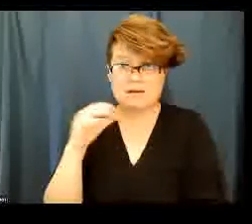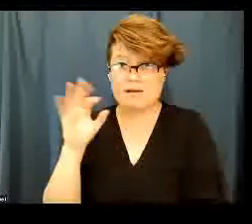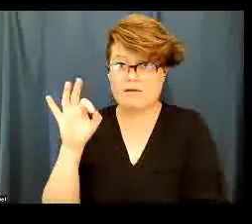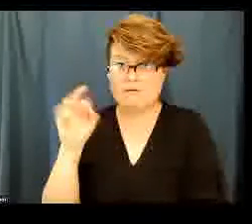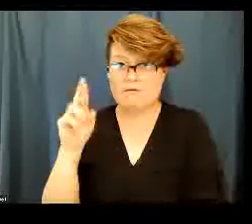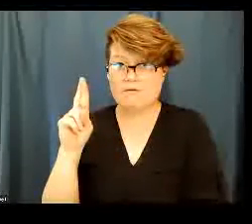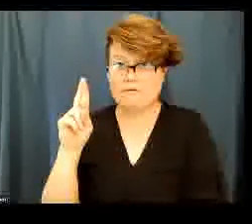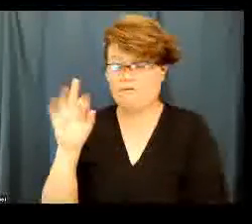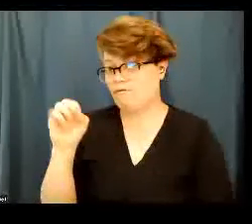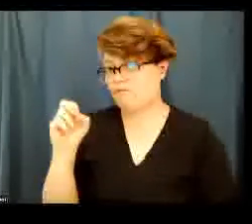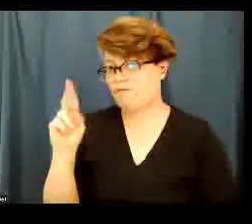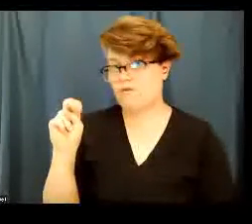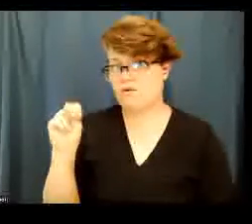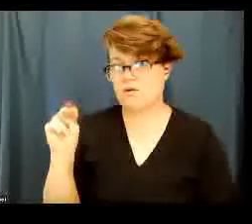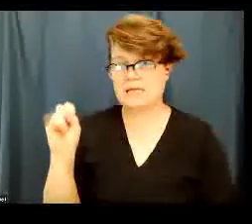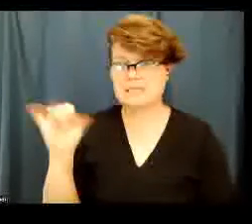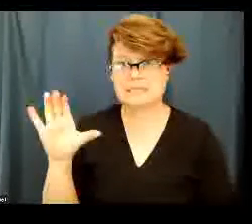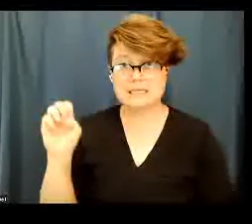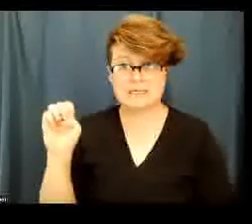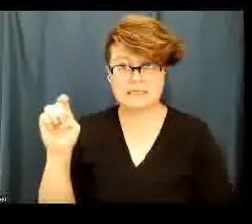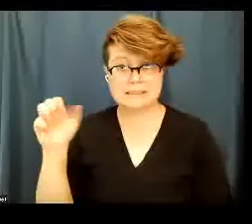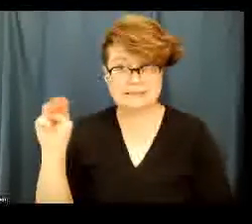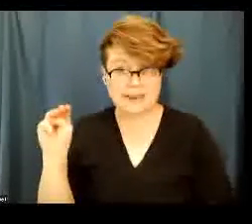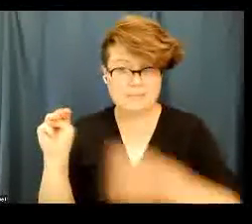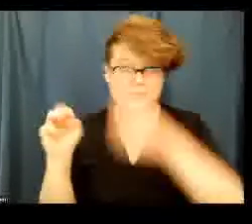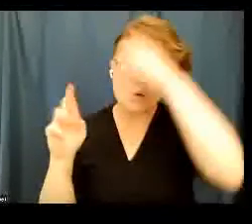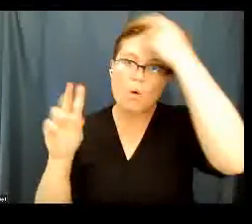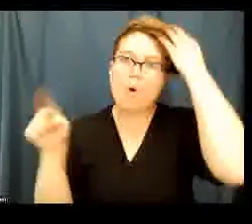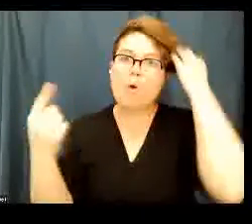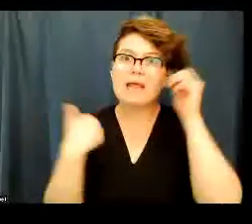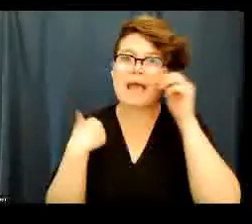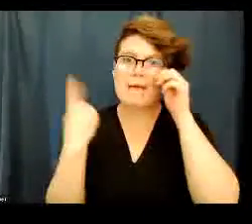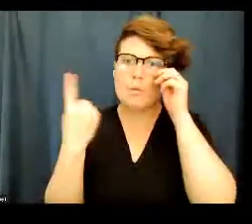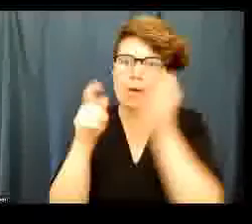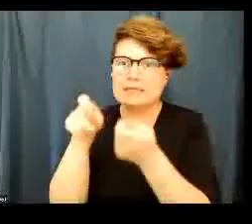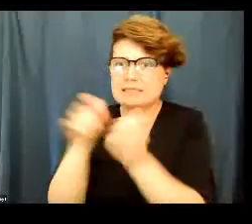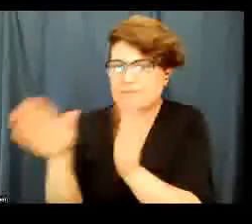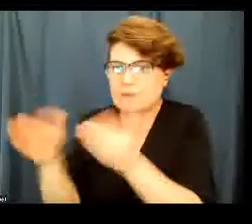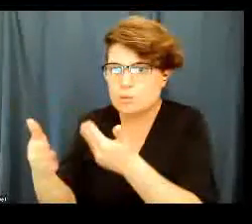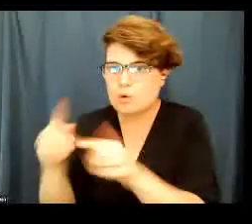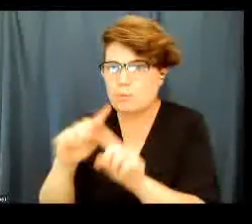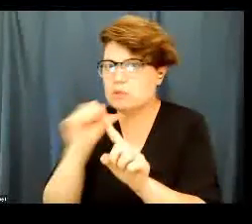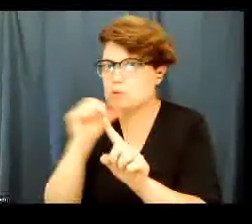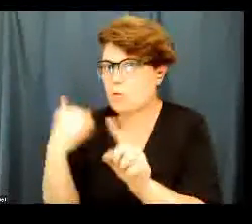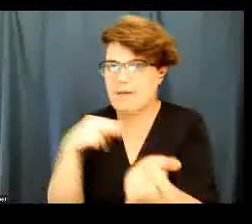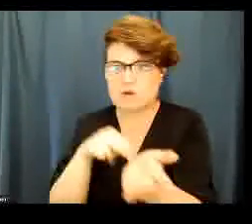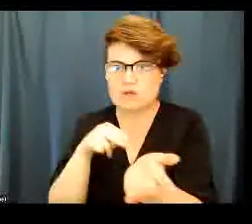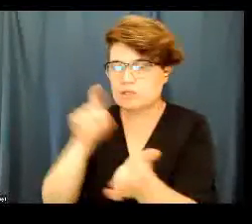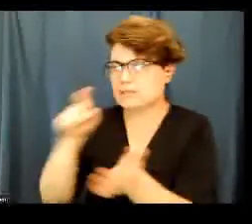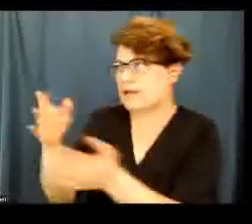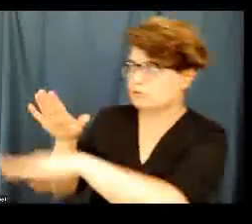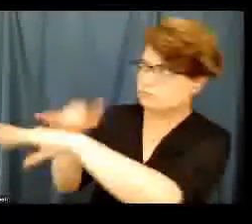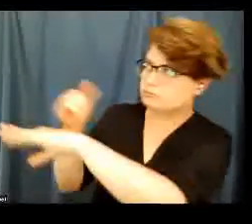they have like a designated room for the forensic exam program, but they have to wait for the